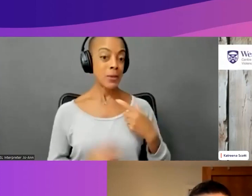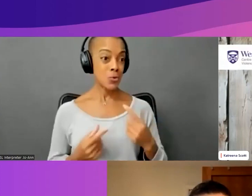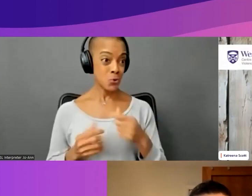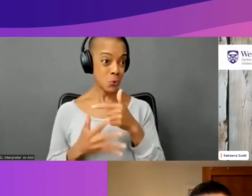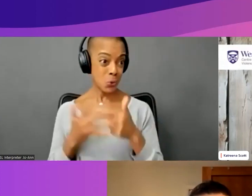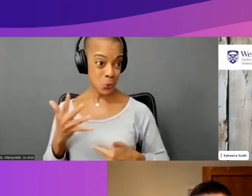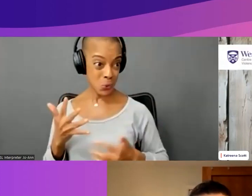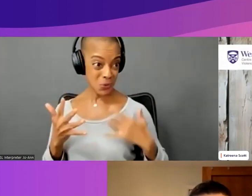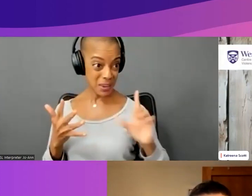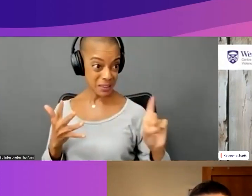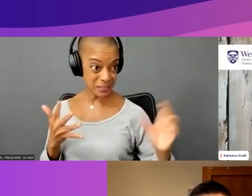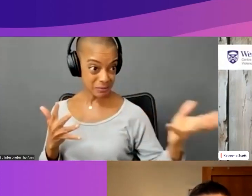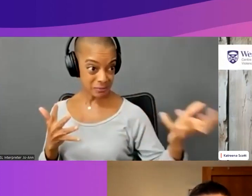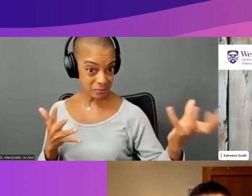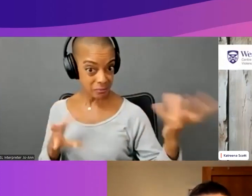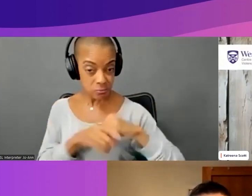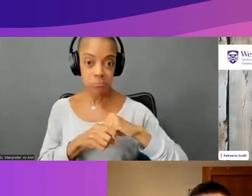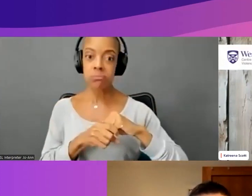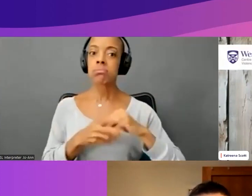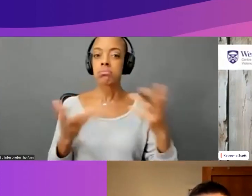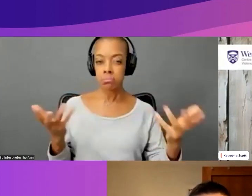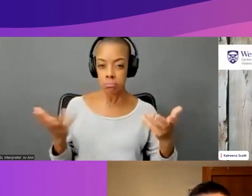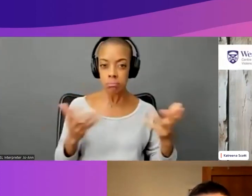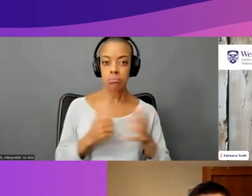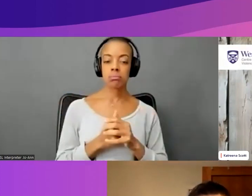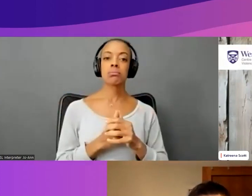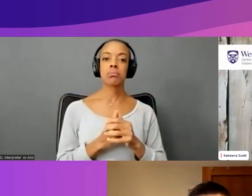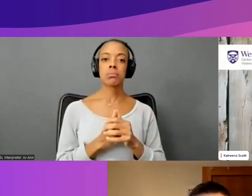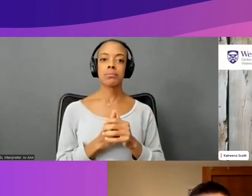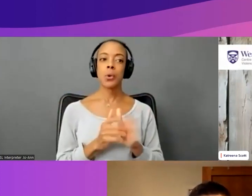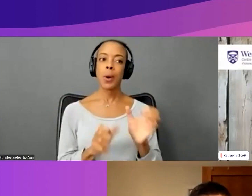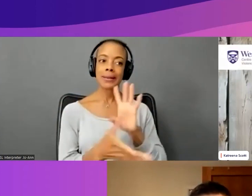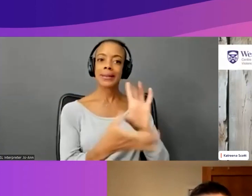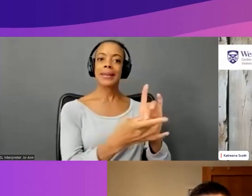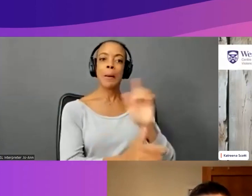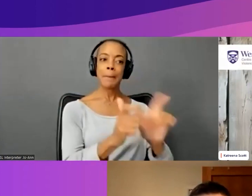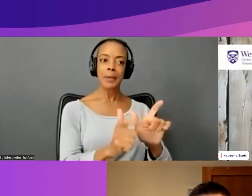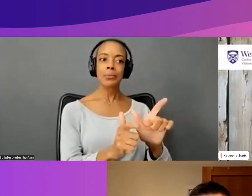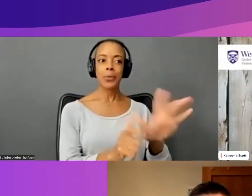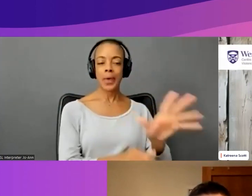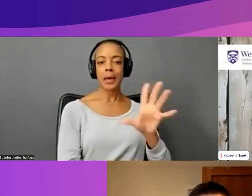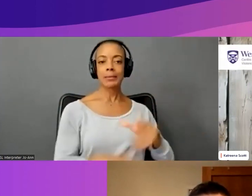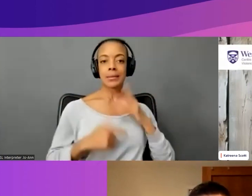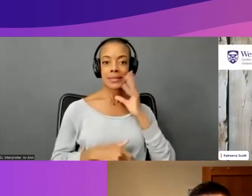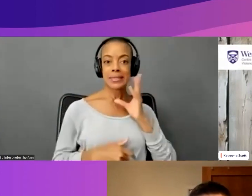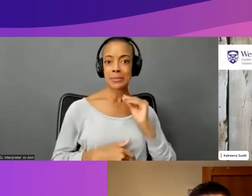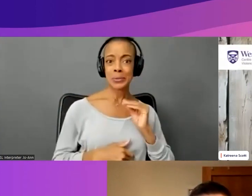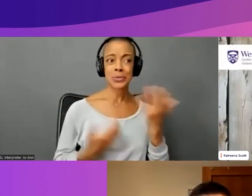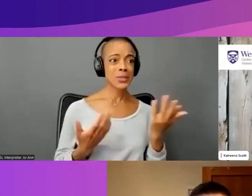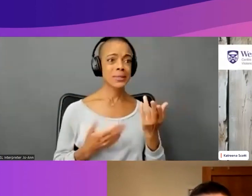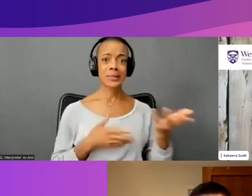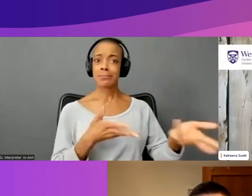them connect me with people with this kind of lived experiences. And a lot of it was just connecting on a human